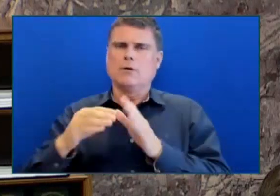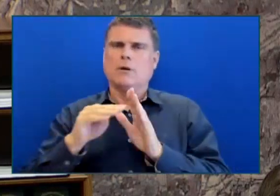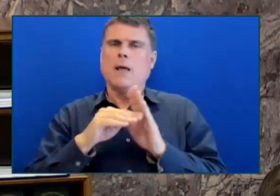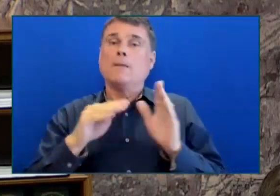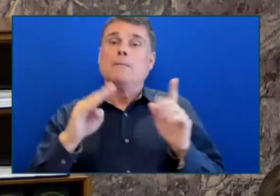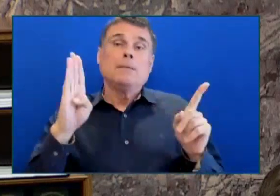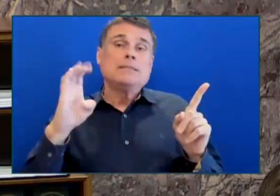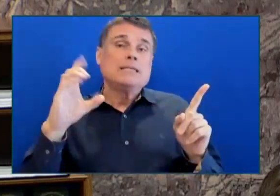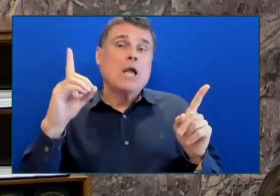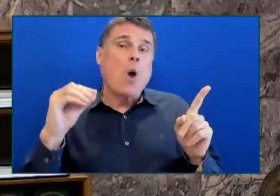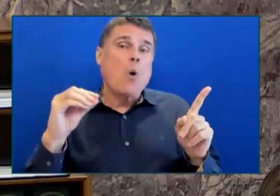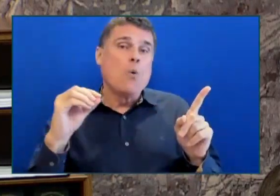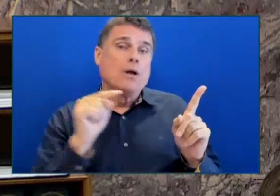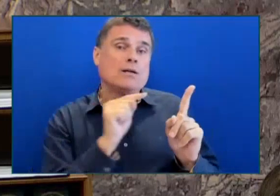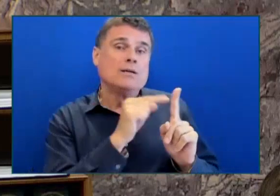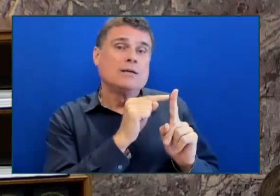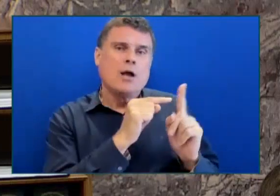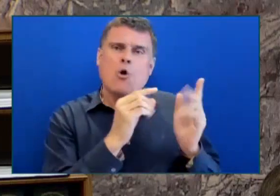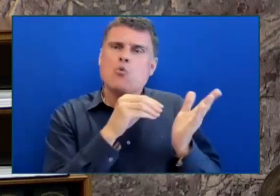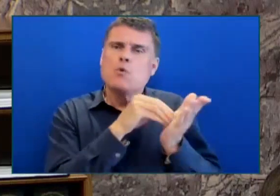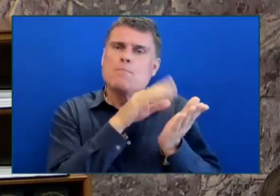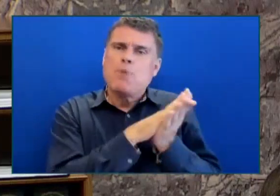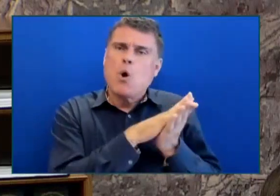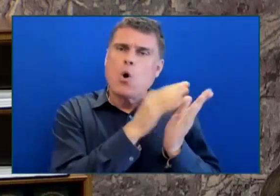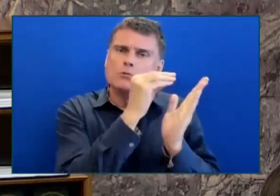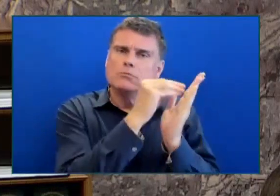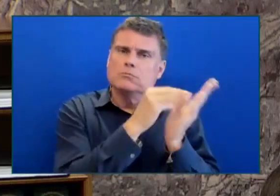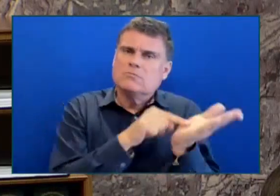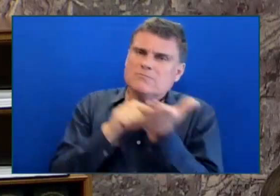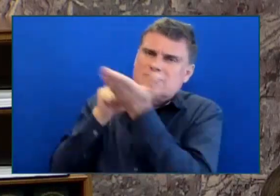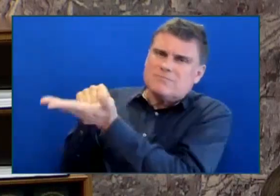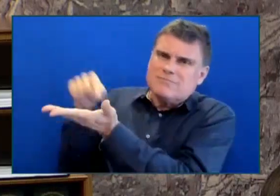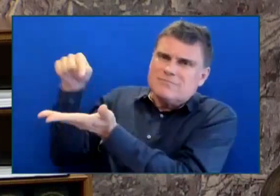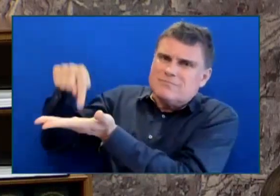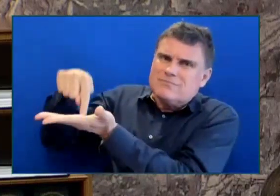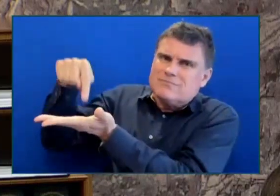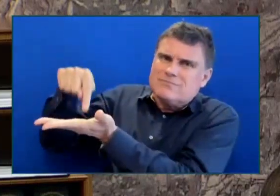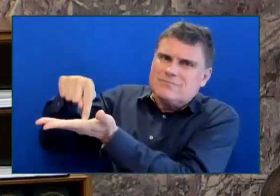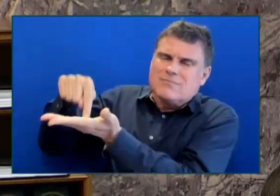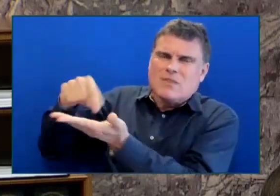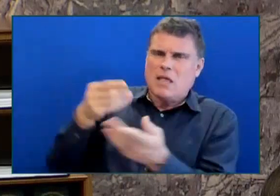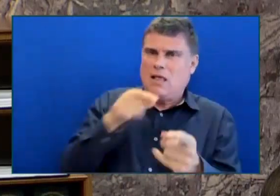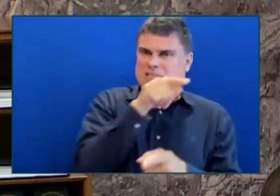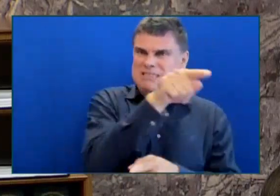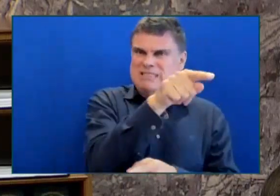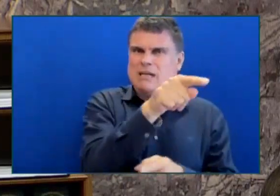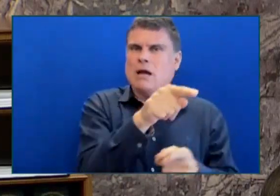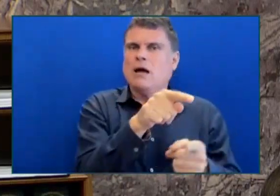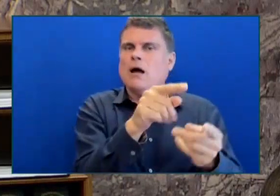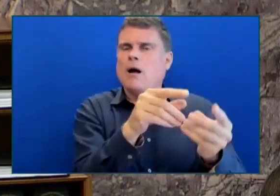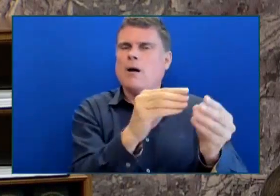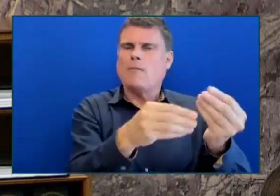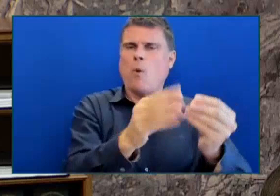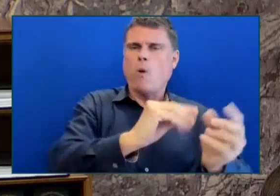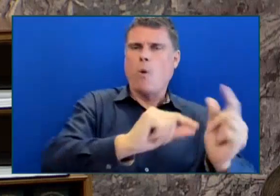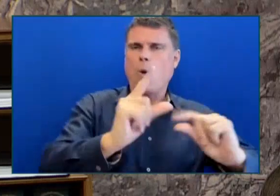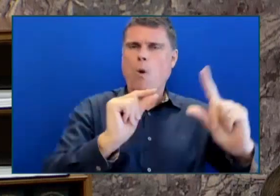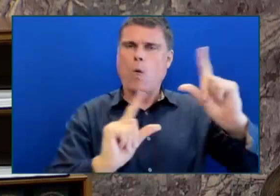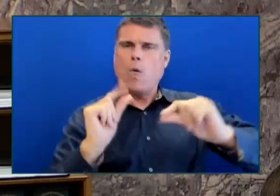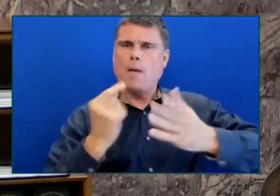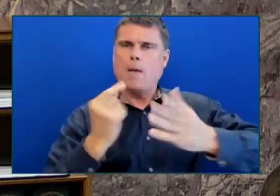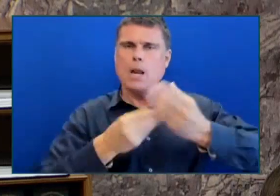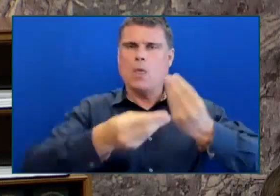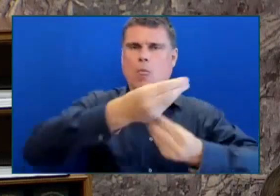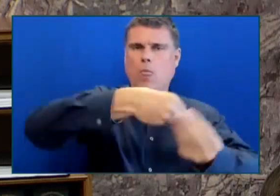Housing and at Atira. Now, when pressured to respond to a leaked report last year, BC Housing issued